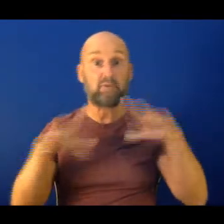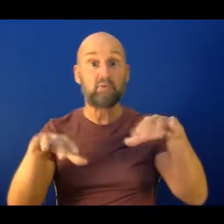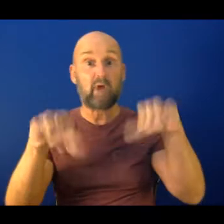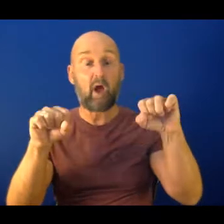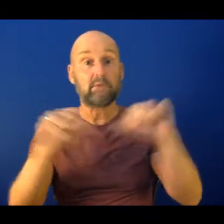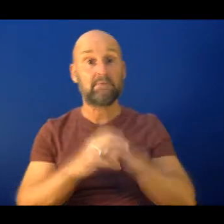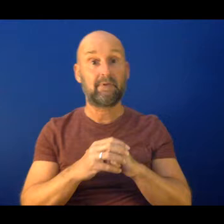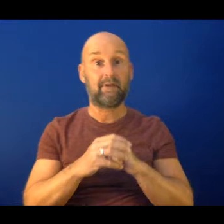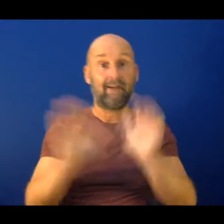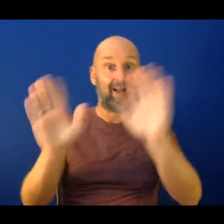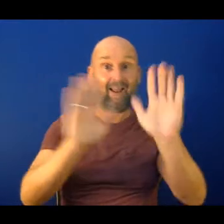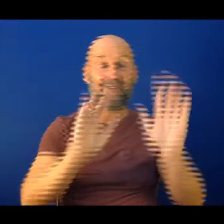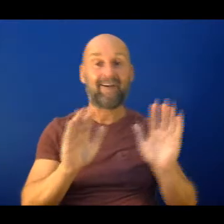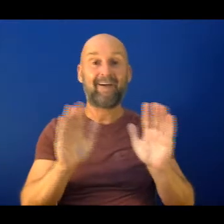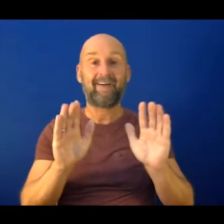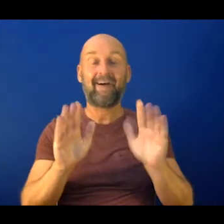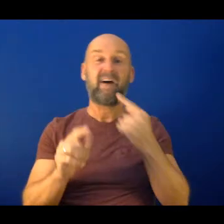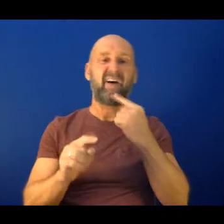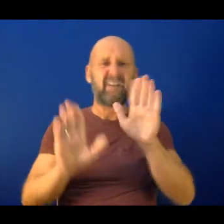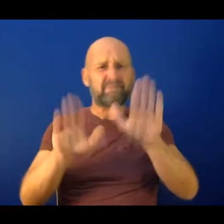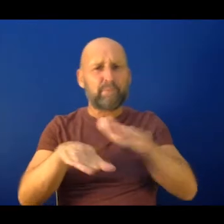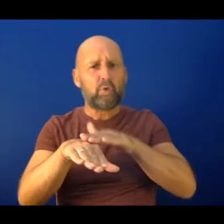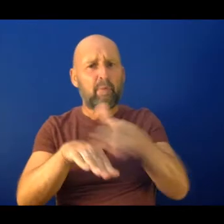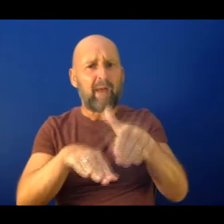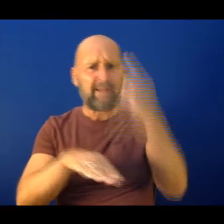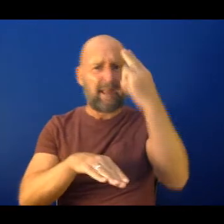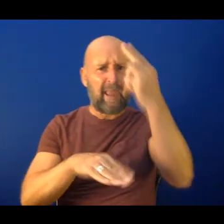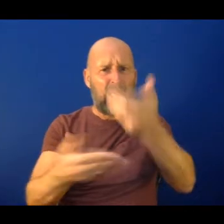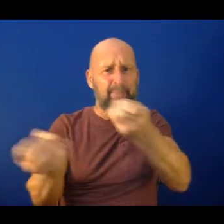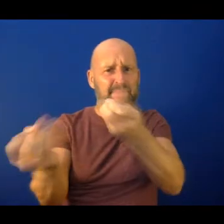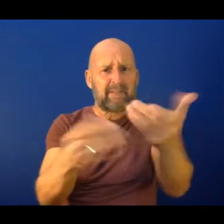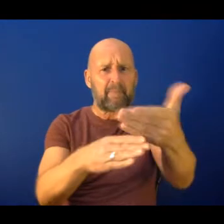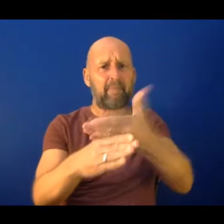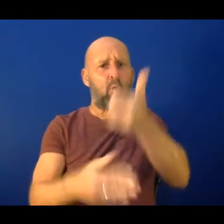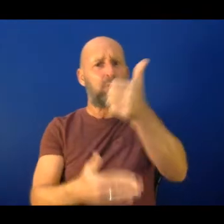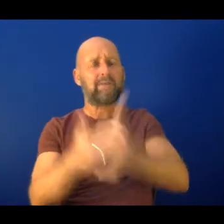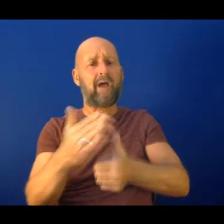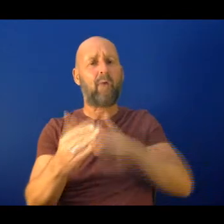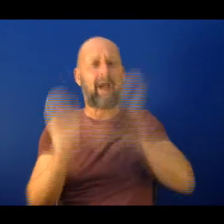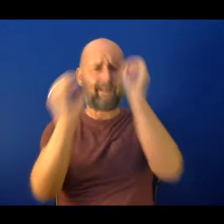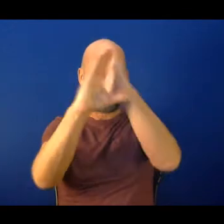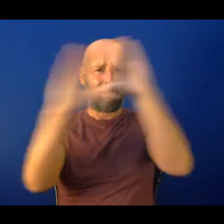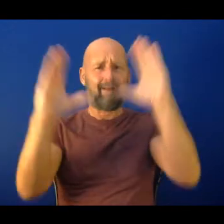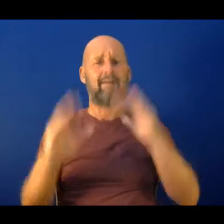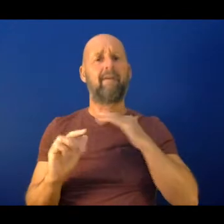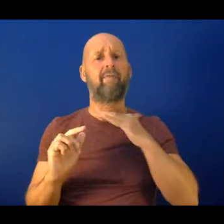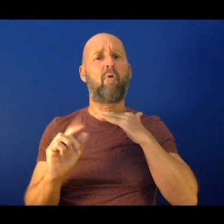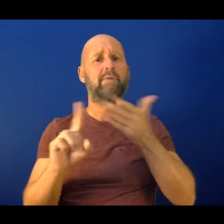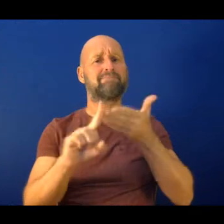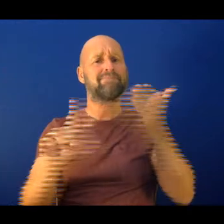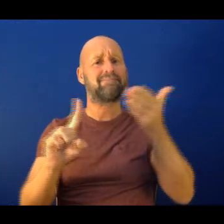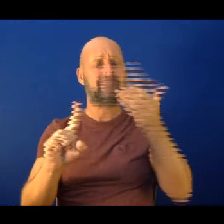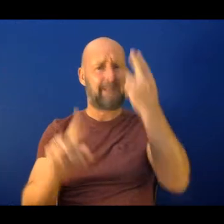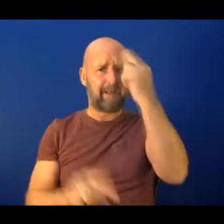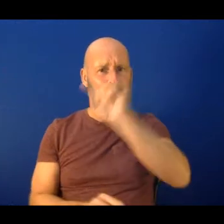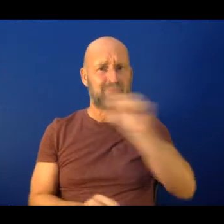Great. Hi, do you mind if we say our names before we start, just so I can put the voices to the